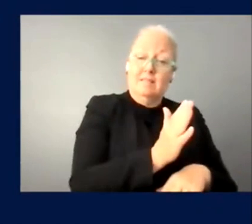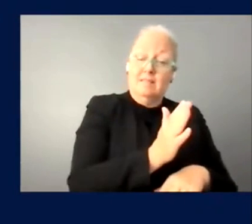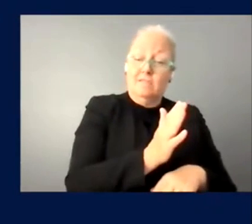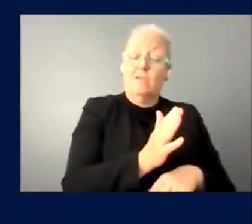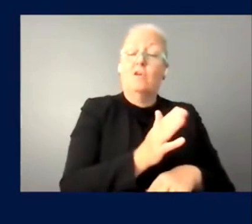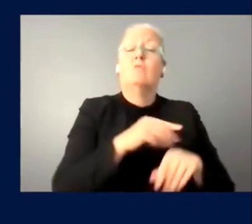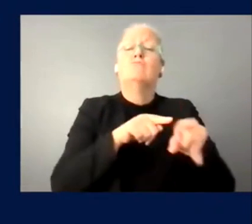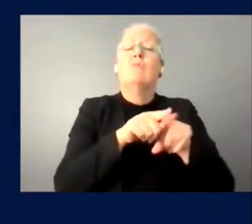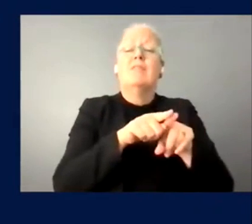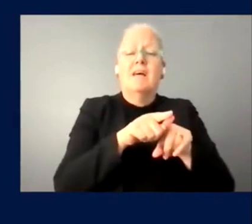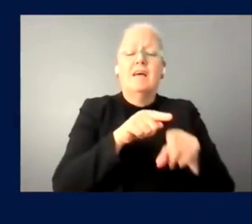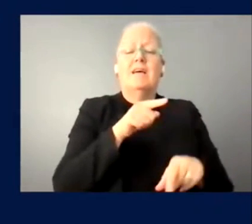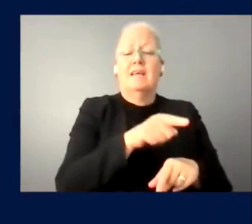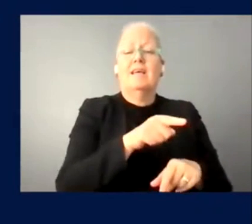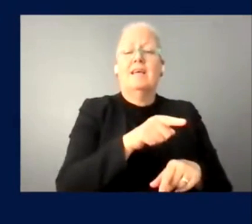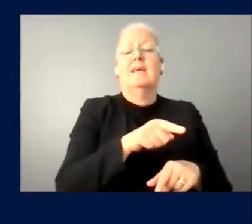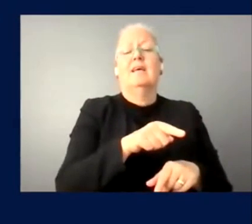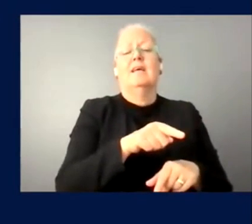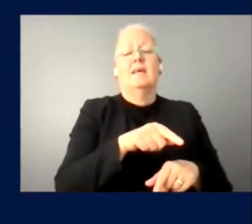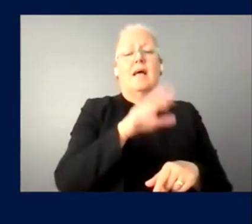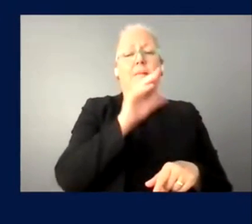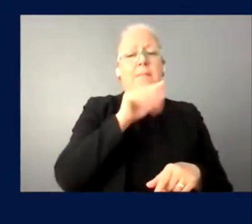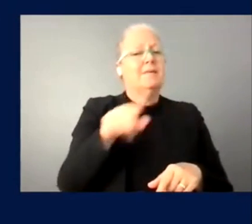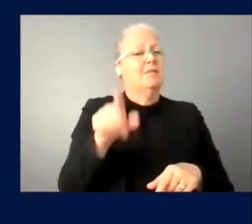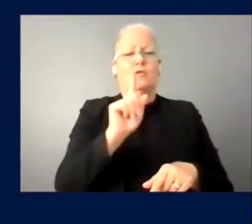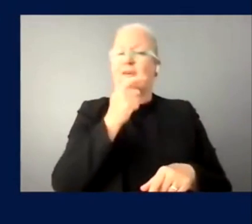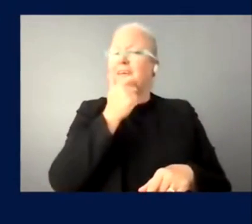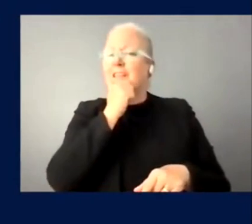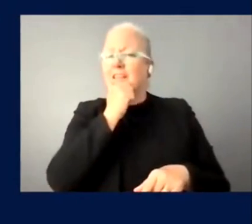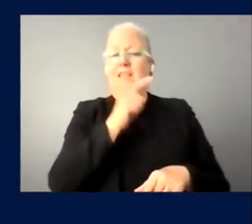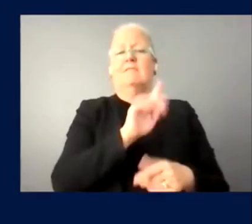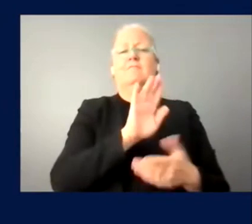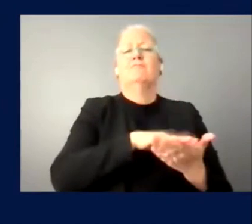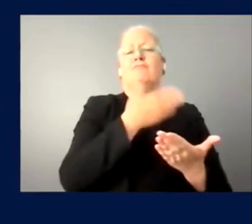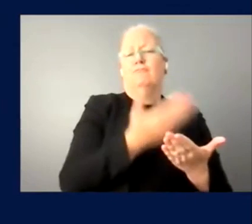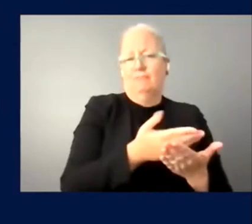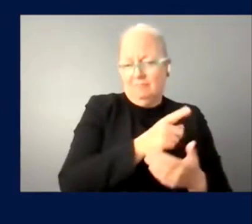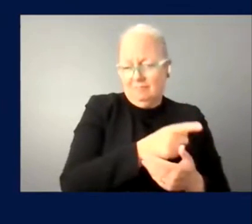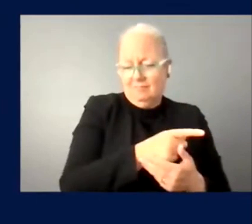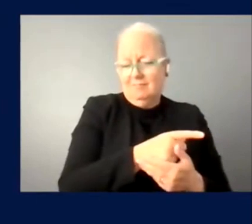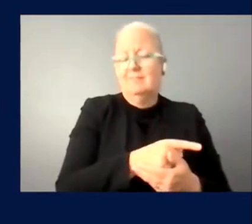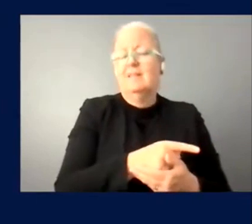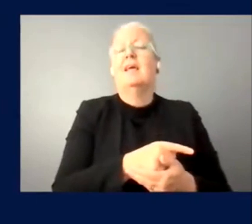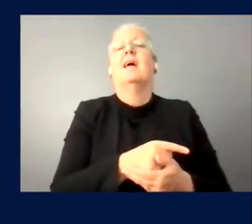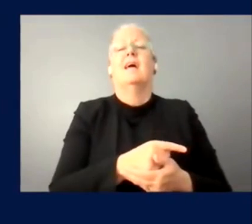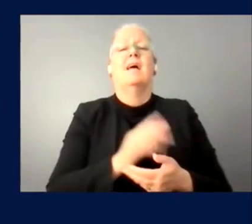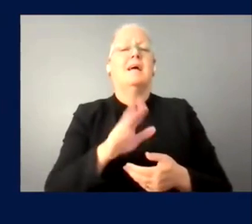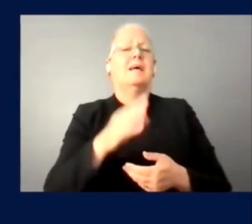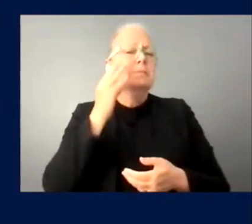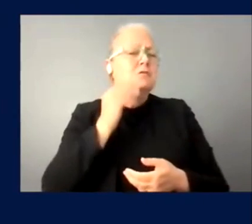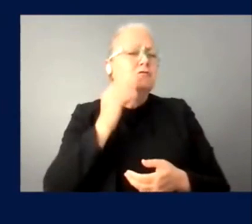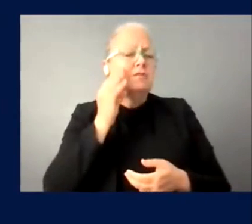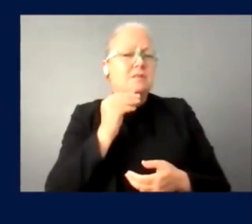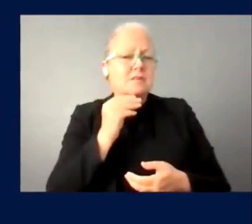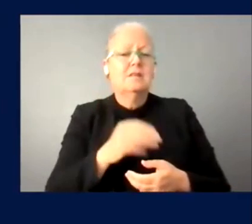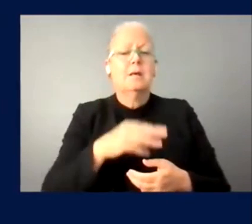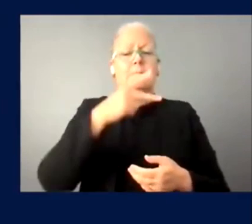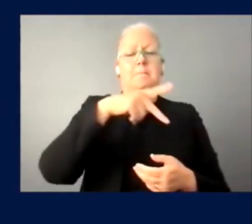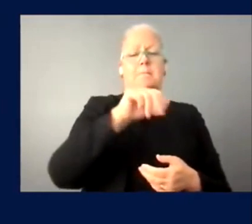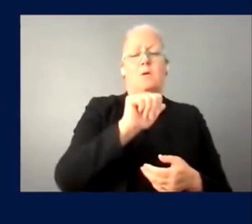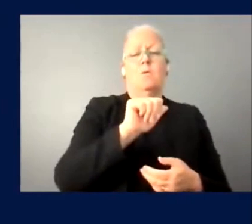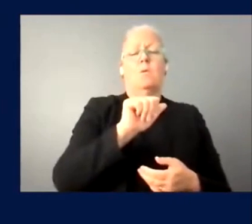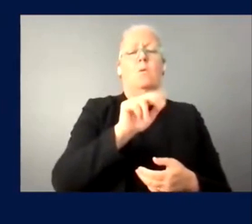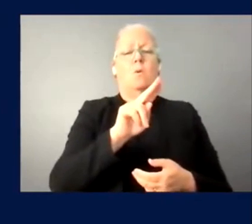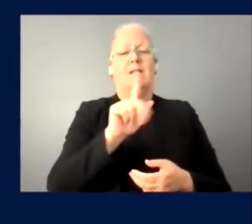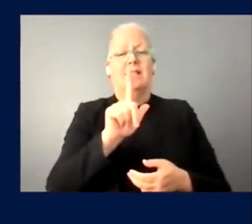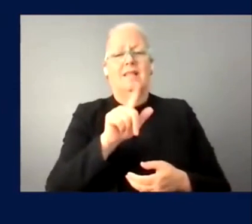translate because the brothers don't speak English. And then we're hearing about the experiences of Paul and Yanis. Paul's not on camera